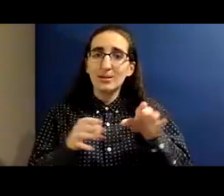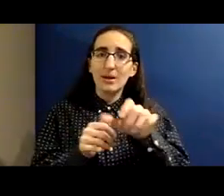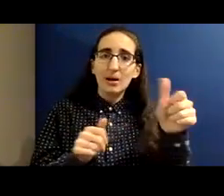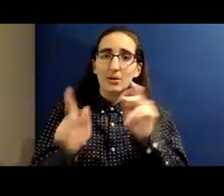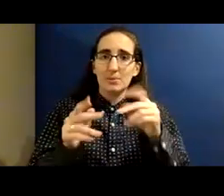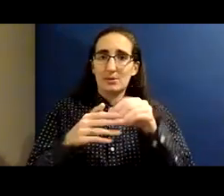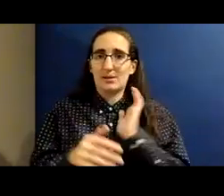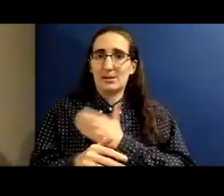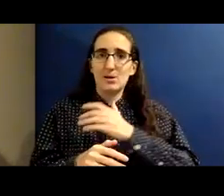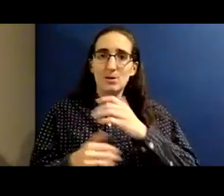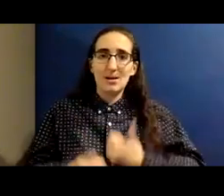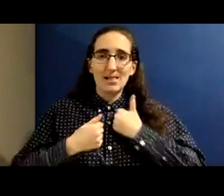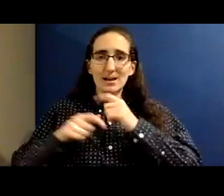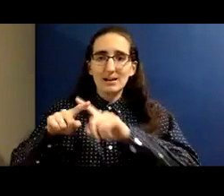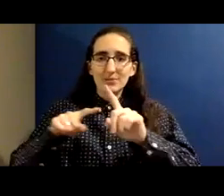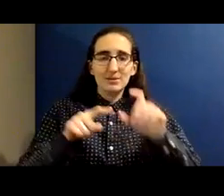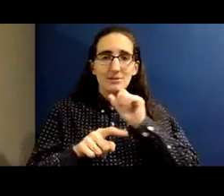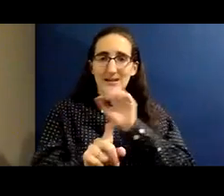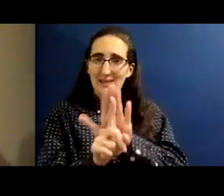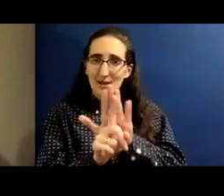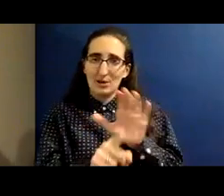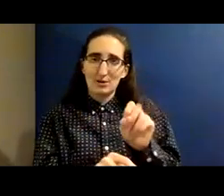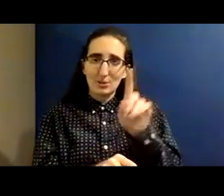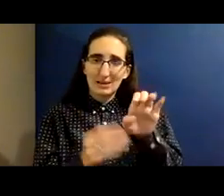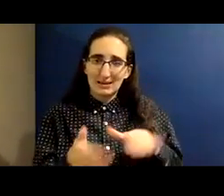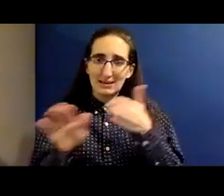our lives, that their suicide deaths can have